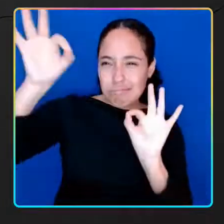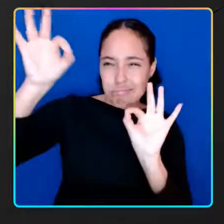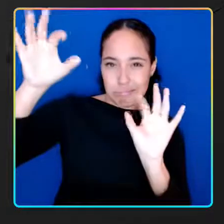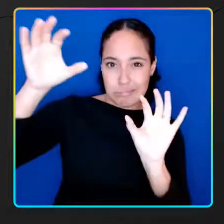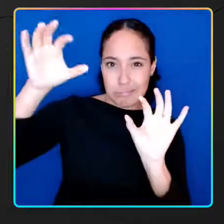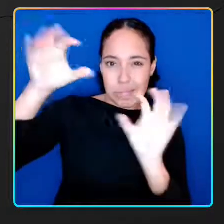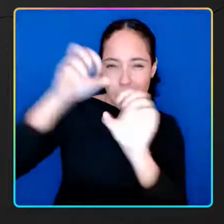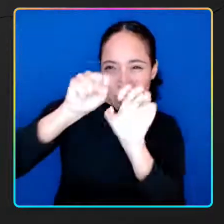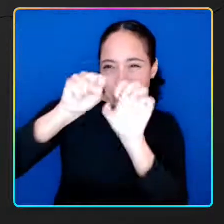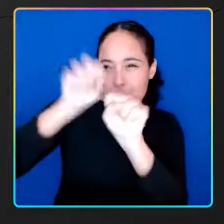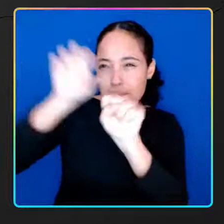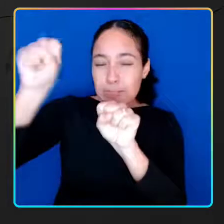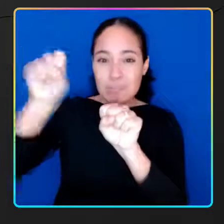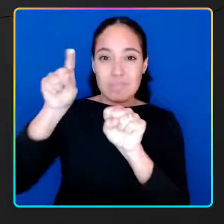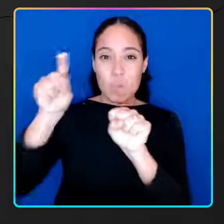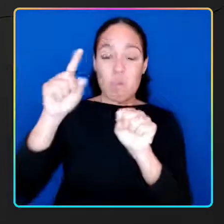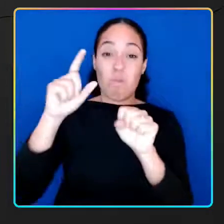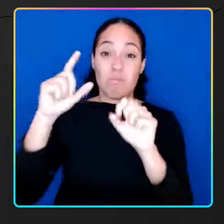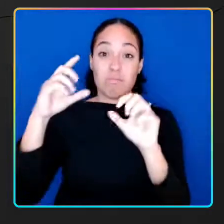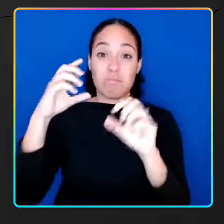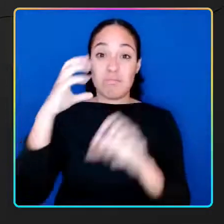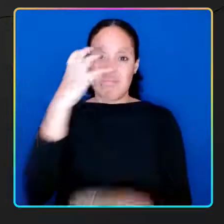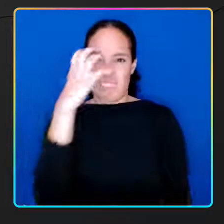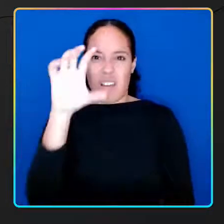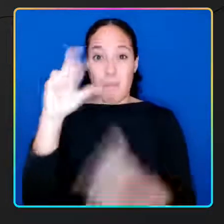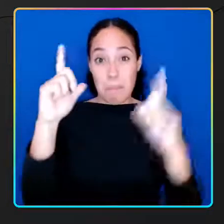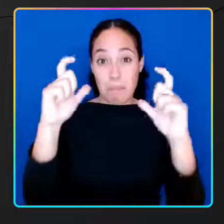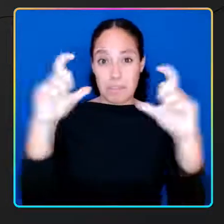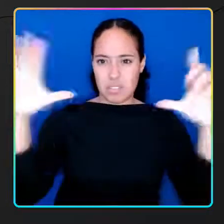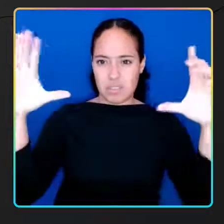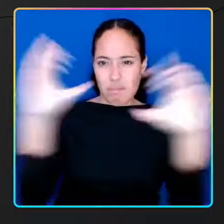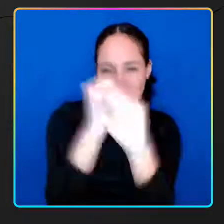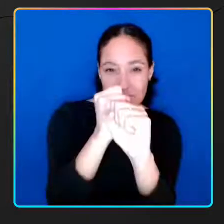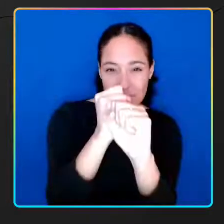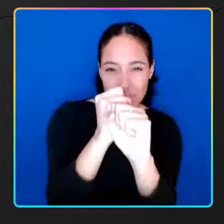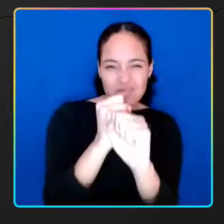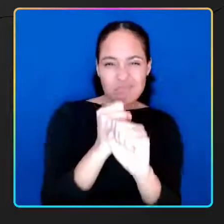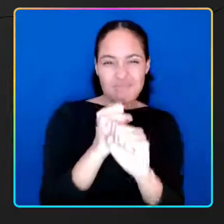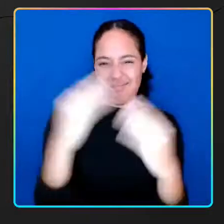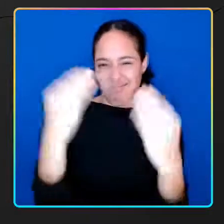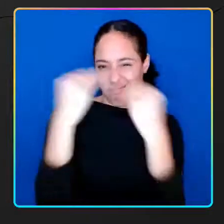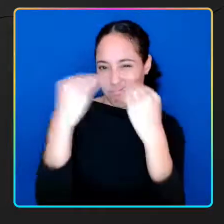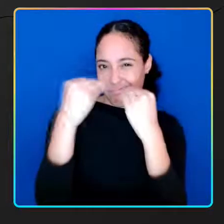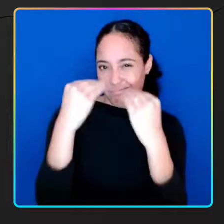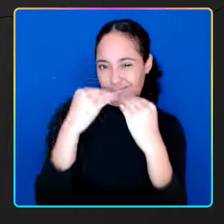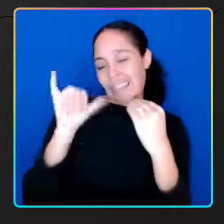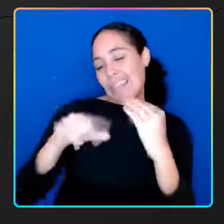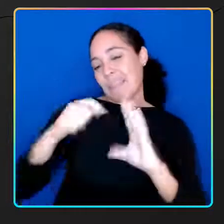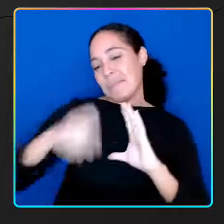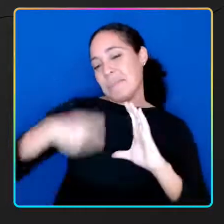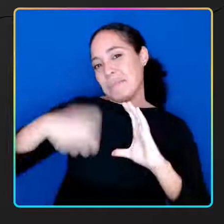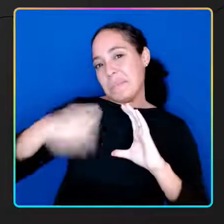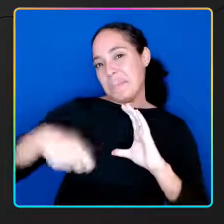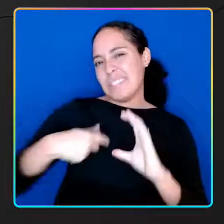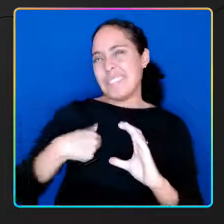And it's yeah, I think it's somewhere on my GitHub still, because I think I put all my projects from grad school